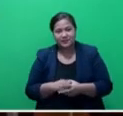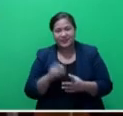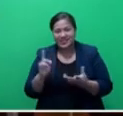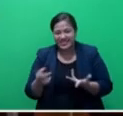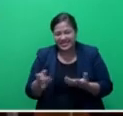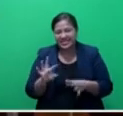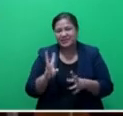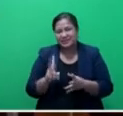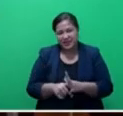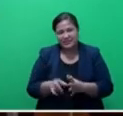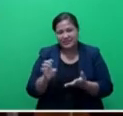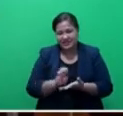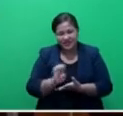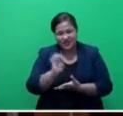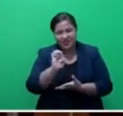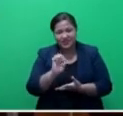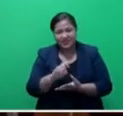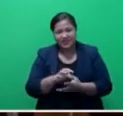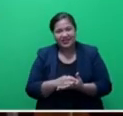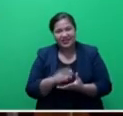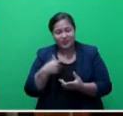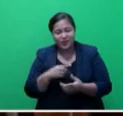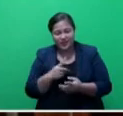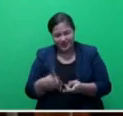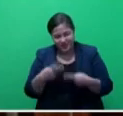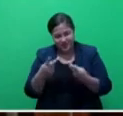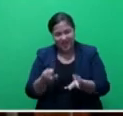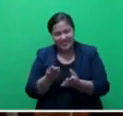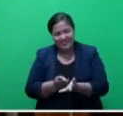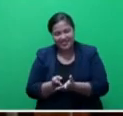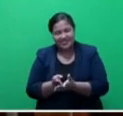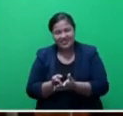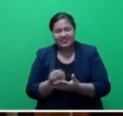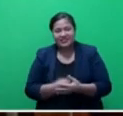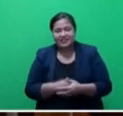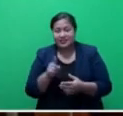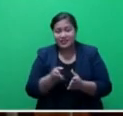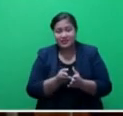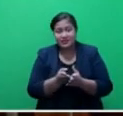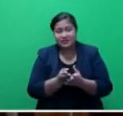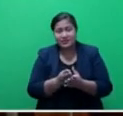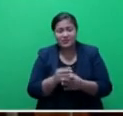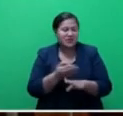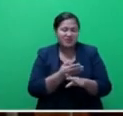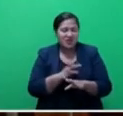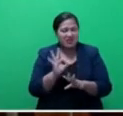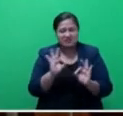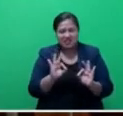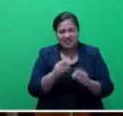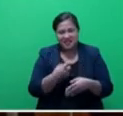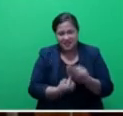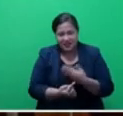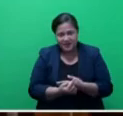routes that private vessel operators are not able to service. These services, Honourable Speaker, sir, were not available in the past. It's this